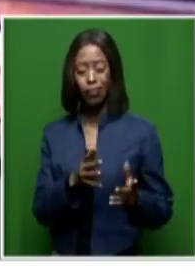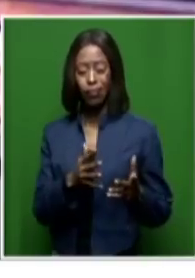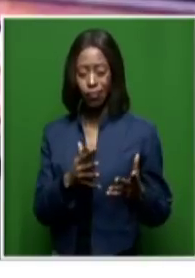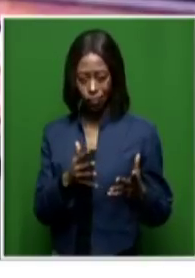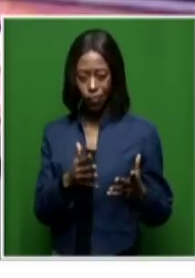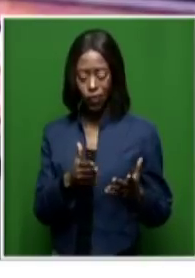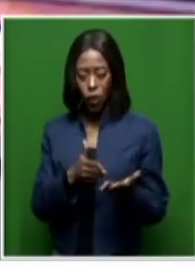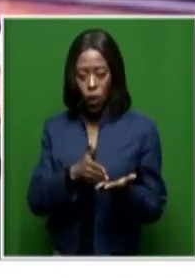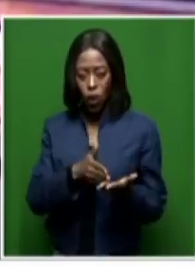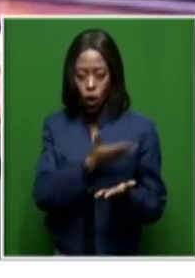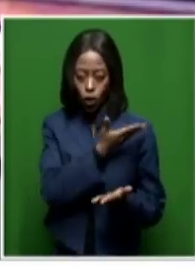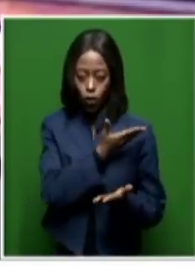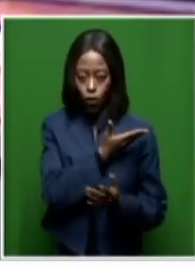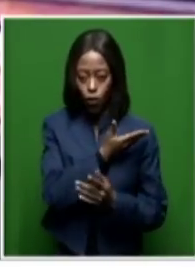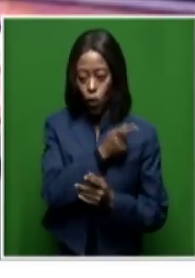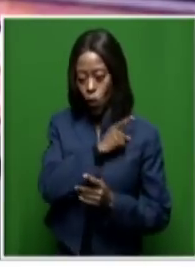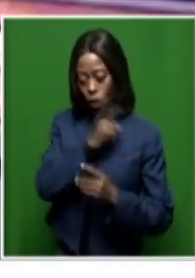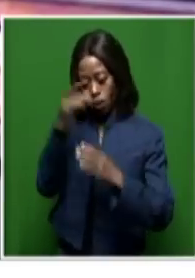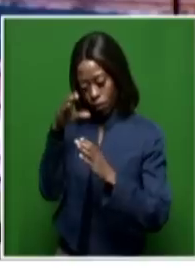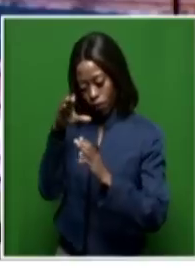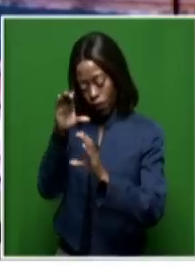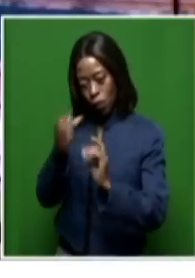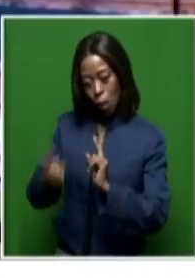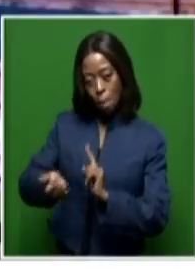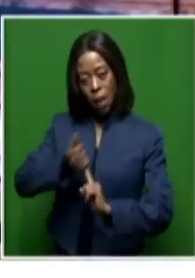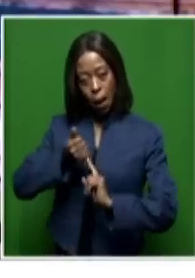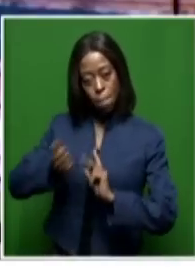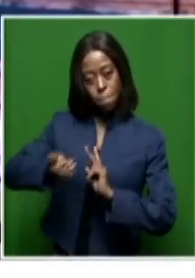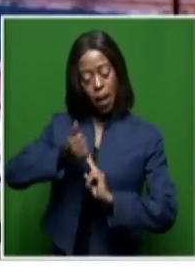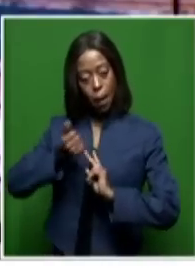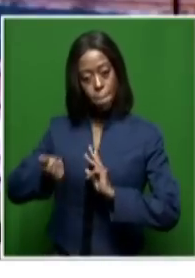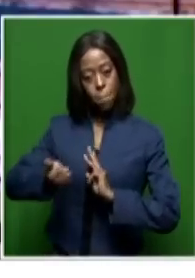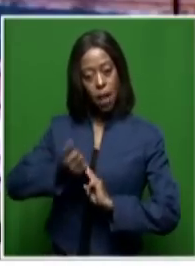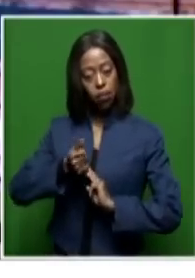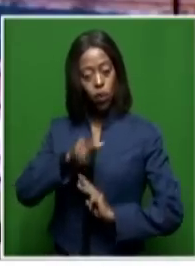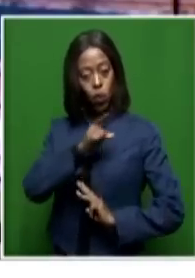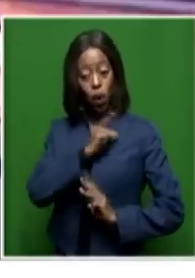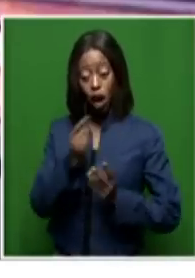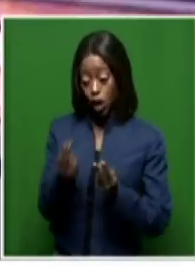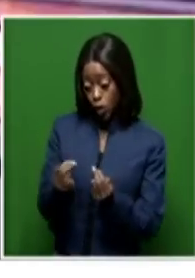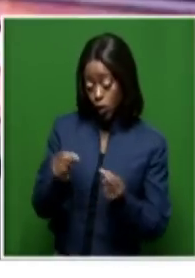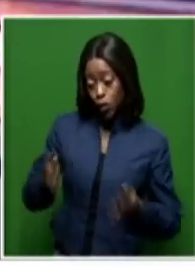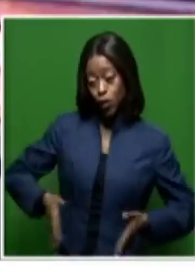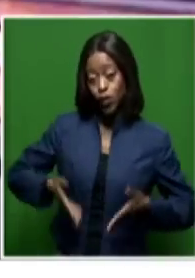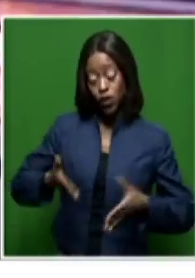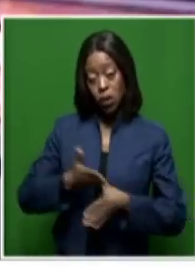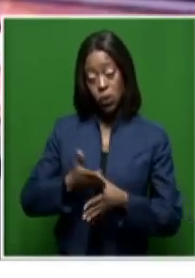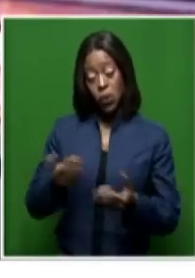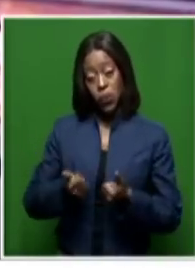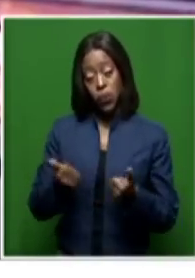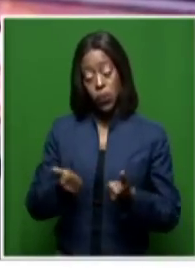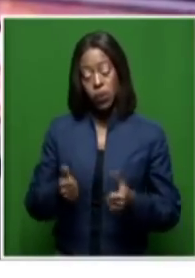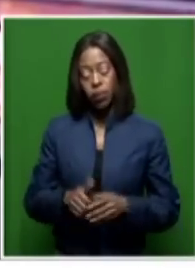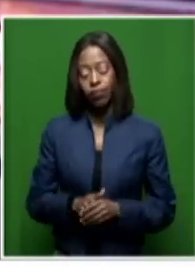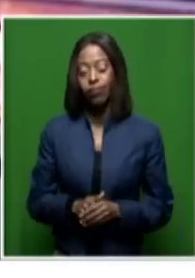flashed out by the work we are doing. Okay. In terms of bringing to life the new trains. Before we come to